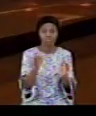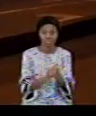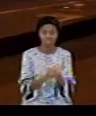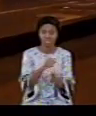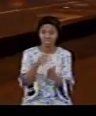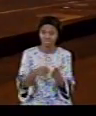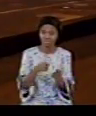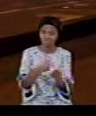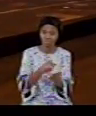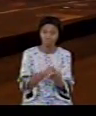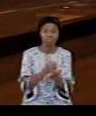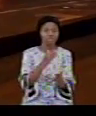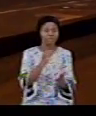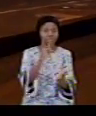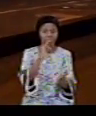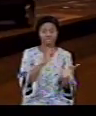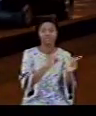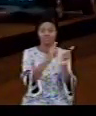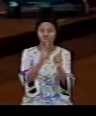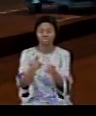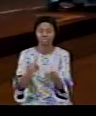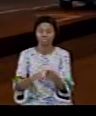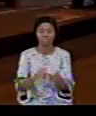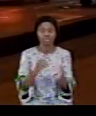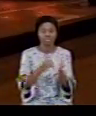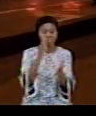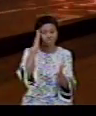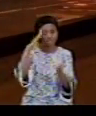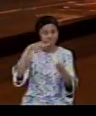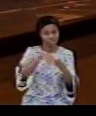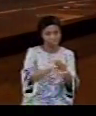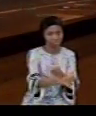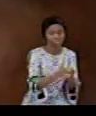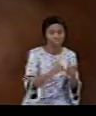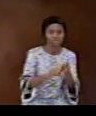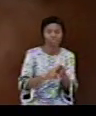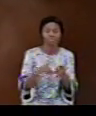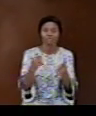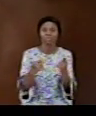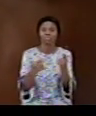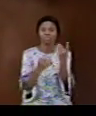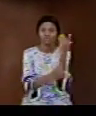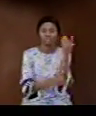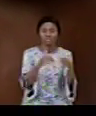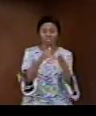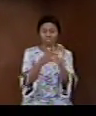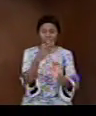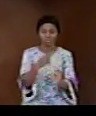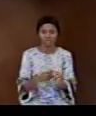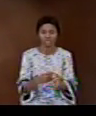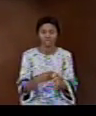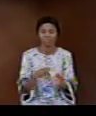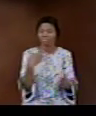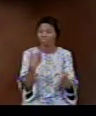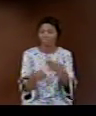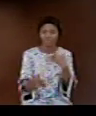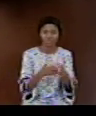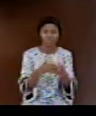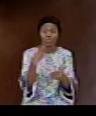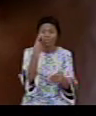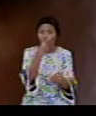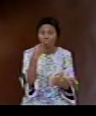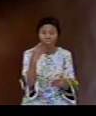Gospel is getting to it will penetrate every community in Jesus name whosoever shall call